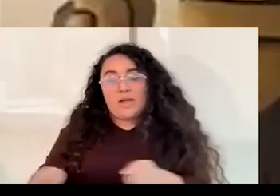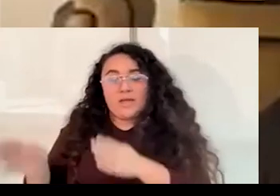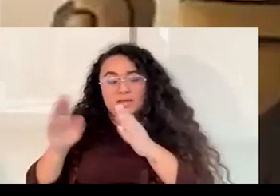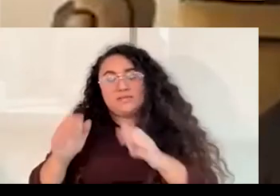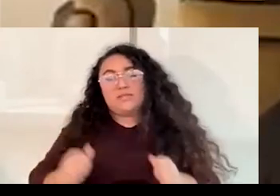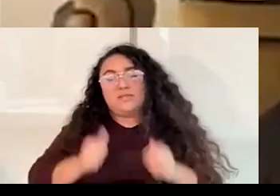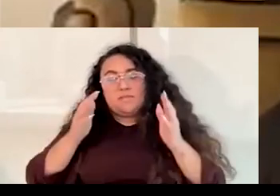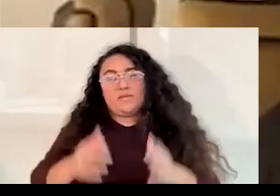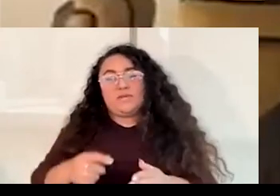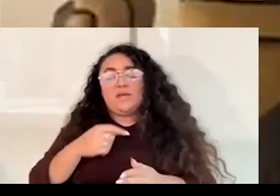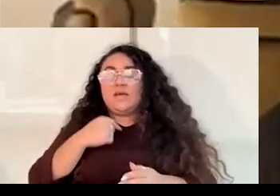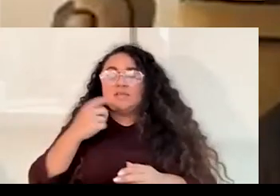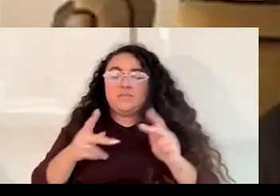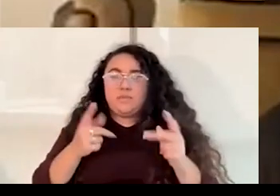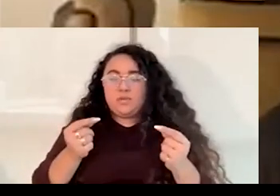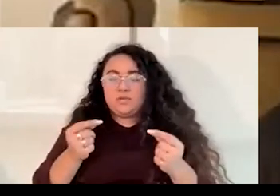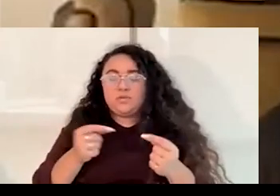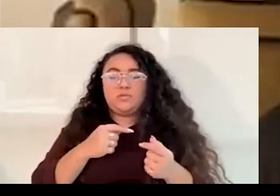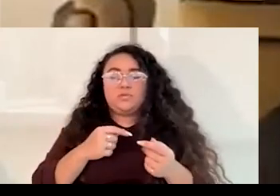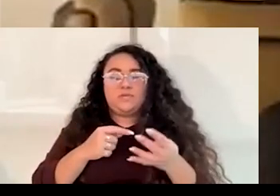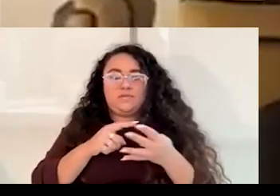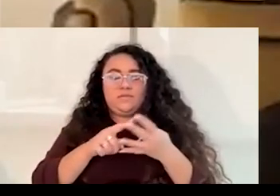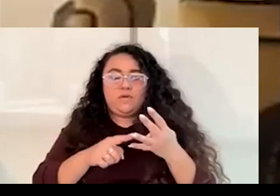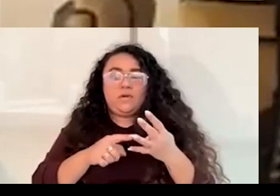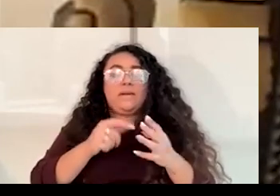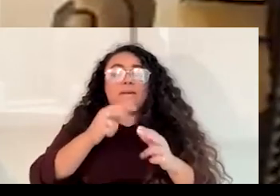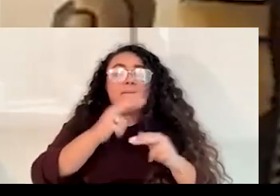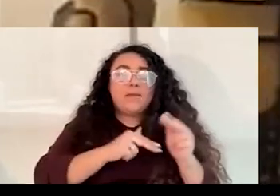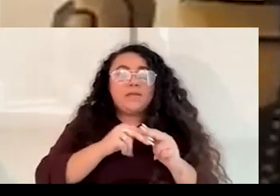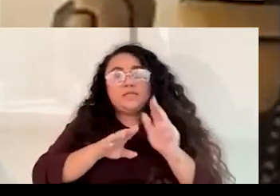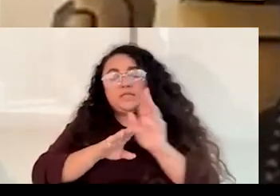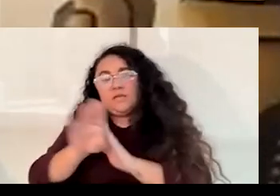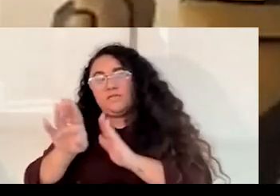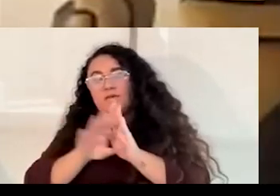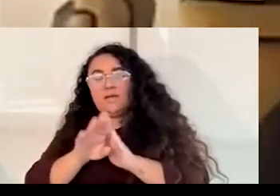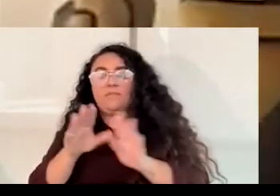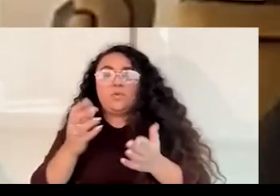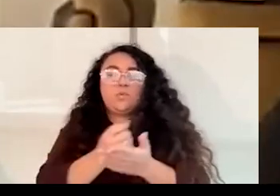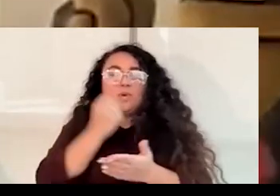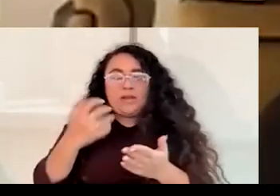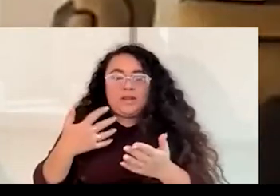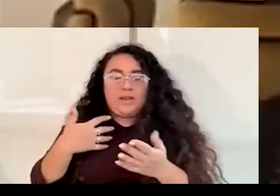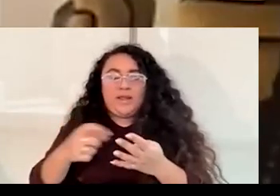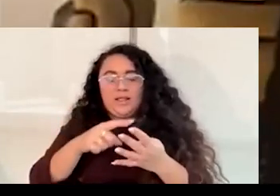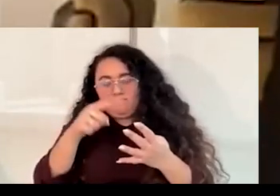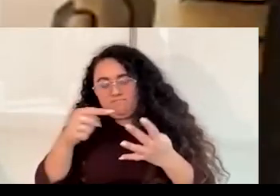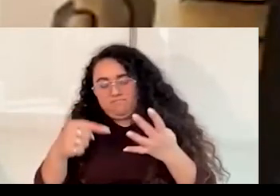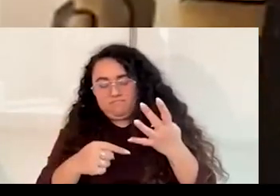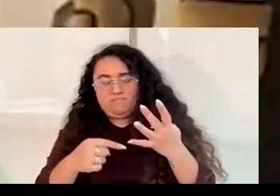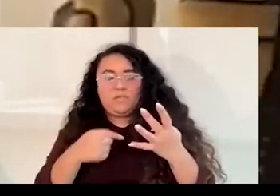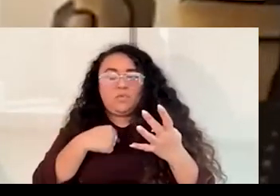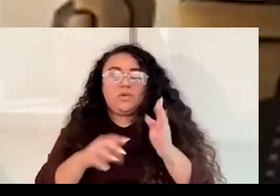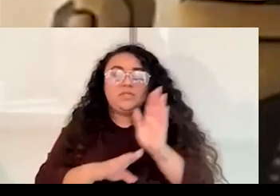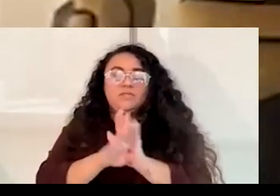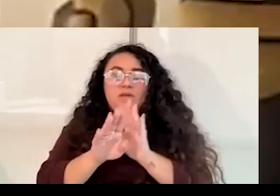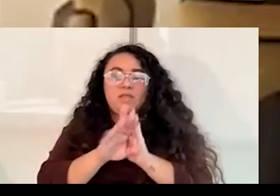do, I use four words. We build, develop, win, and heal. And so our goal is to build constituency amongst survivors and